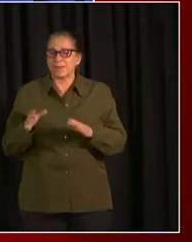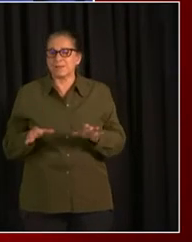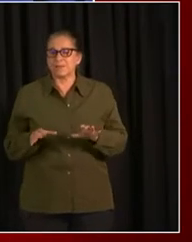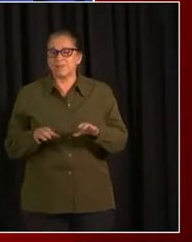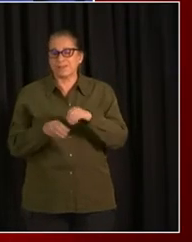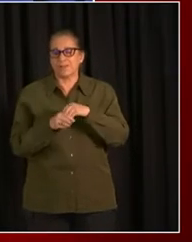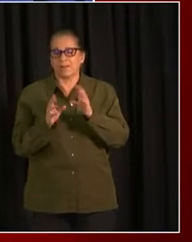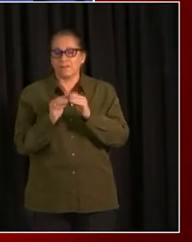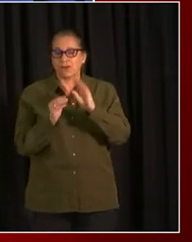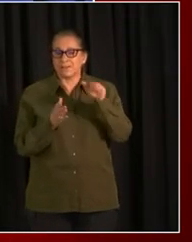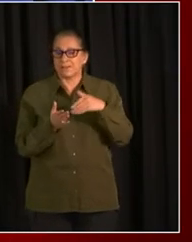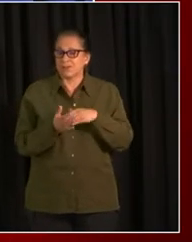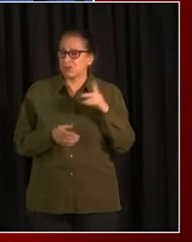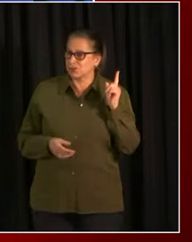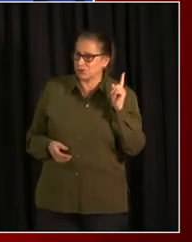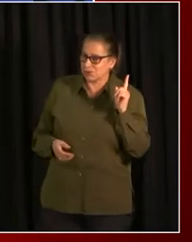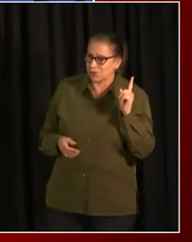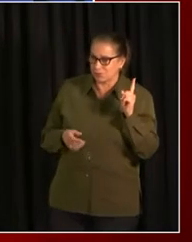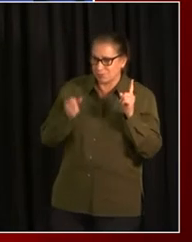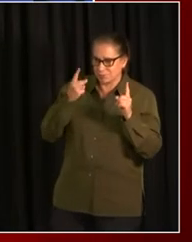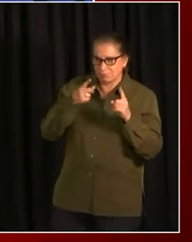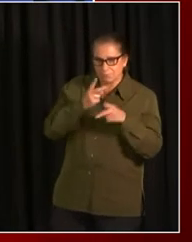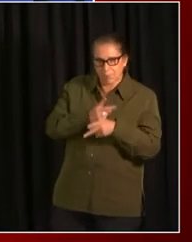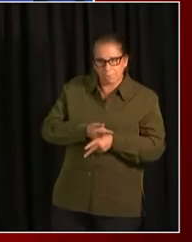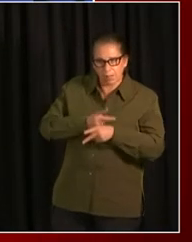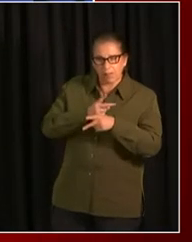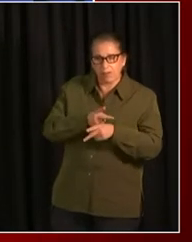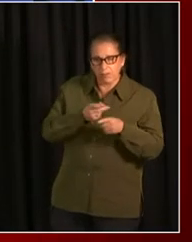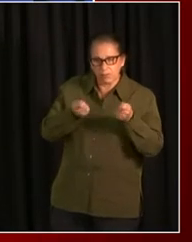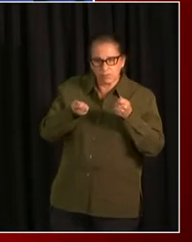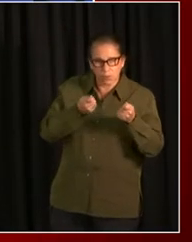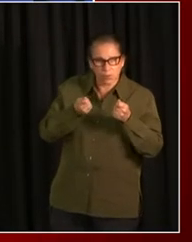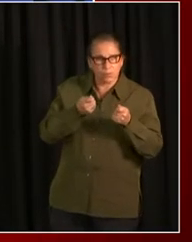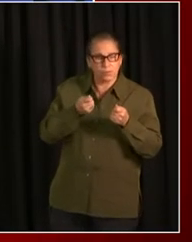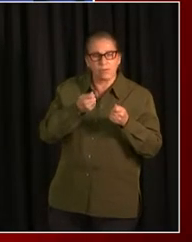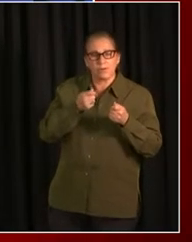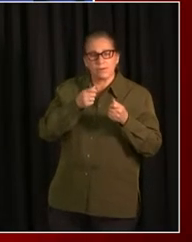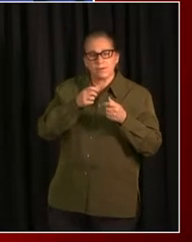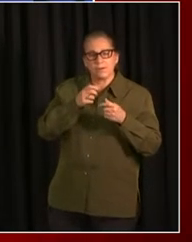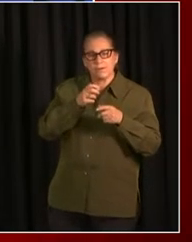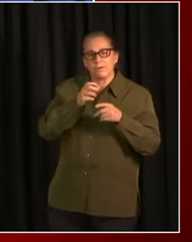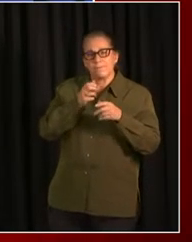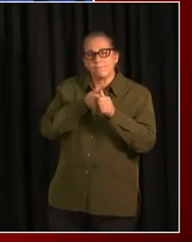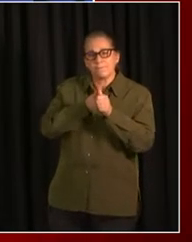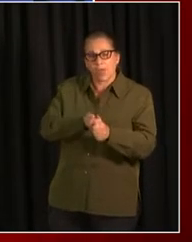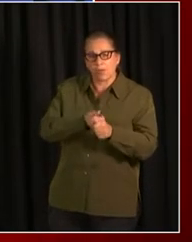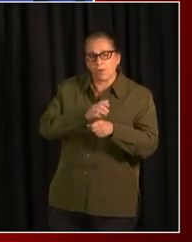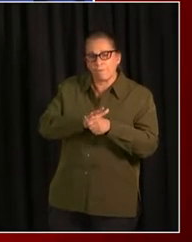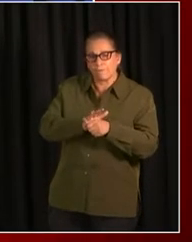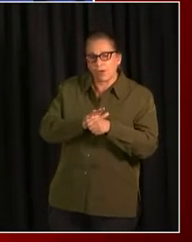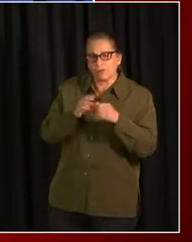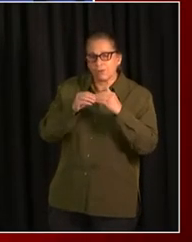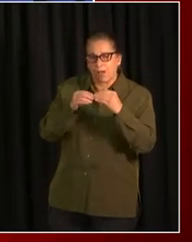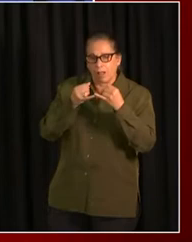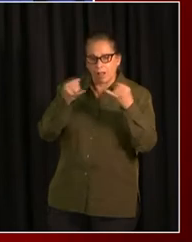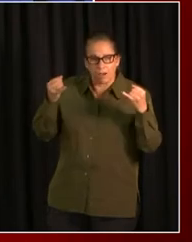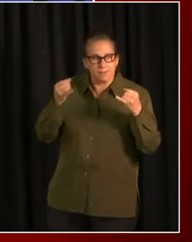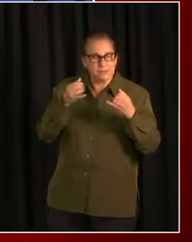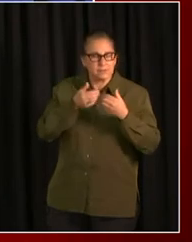going to be very controlled in terms of some of the COVID-19 guidance that has